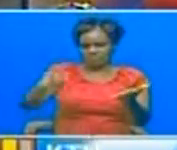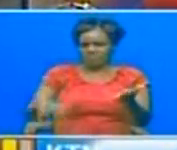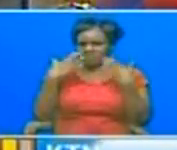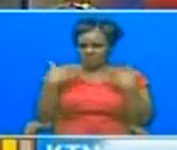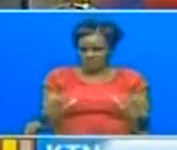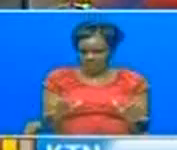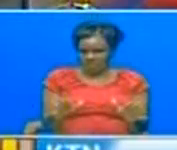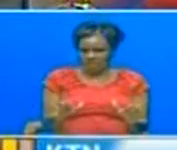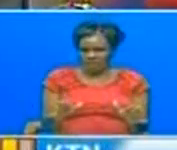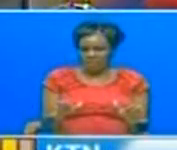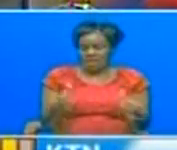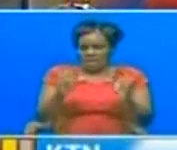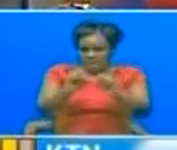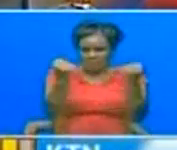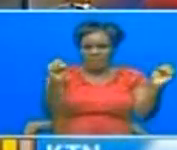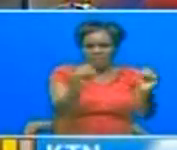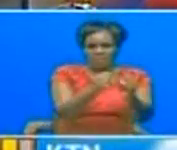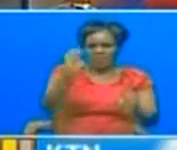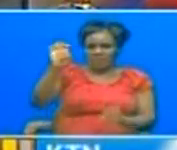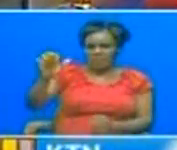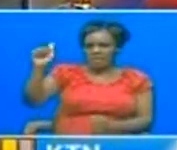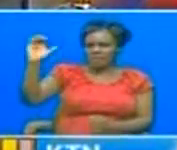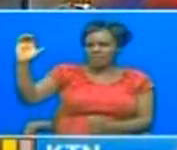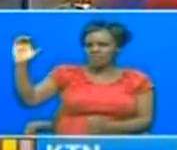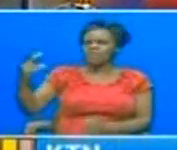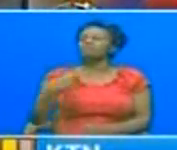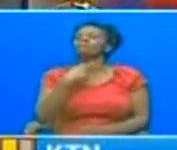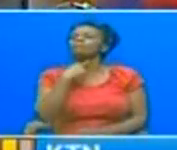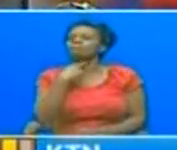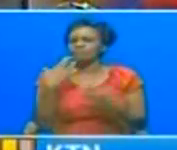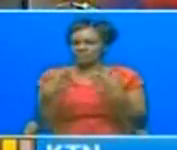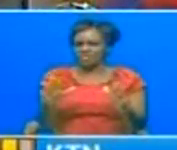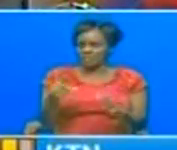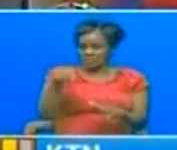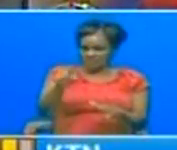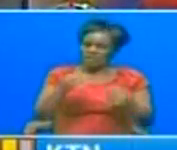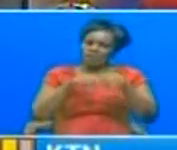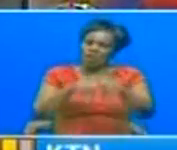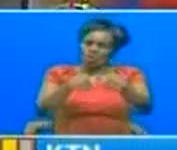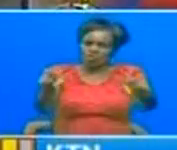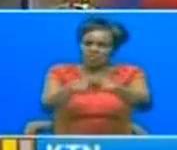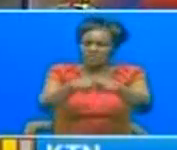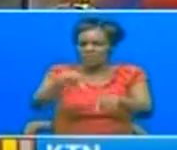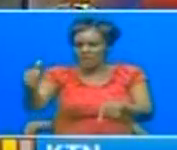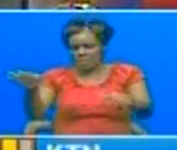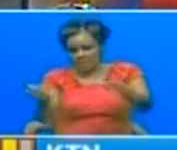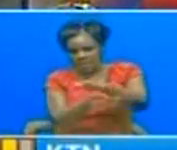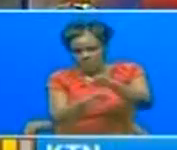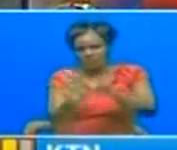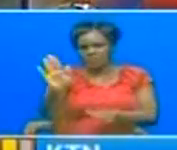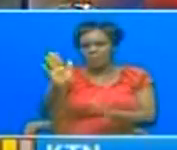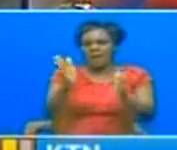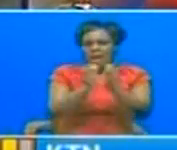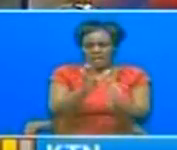completing a cycle of events that has now rendered the eacc virtually grounded. Matemu follows in the footsteps of his deputy Irene Kano